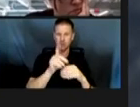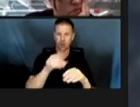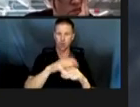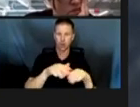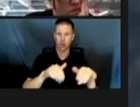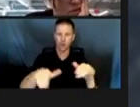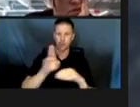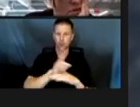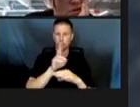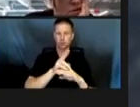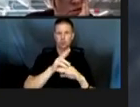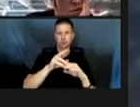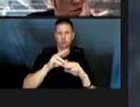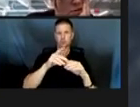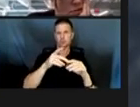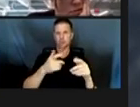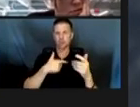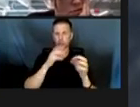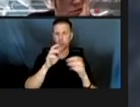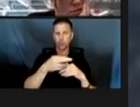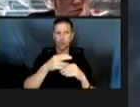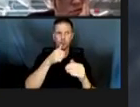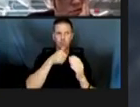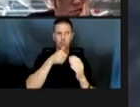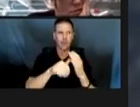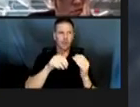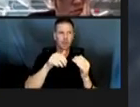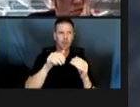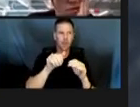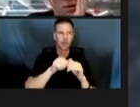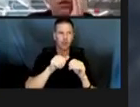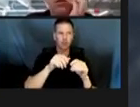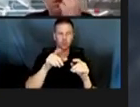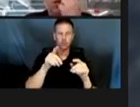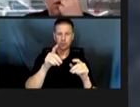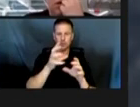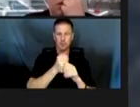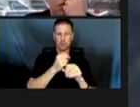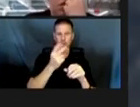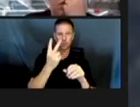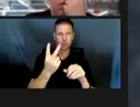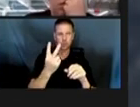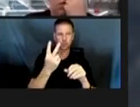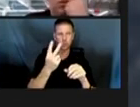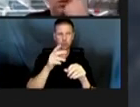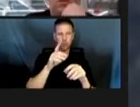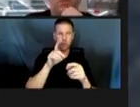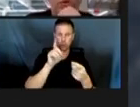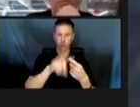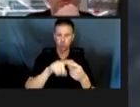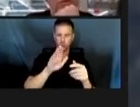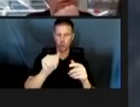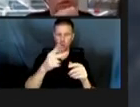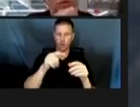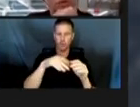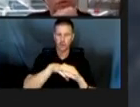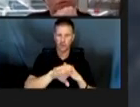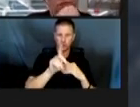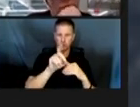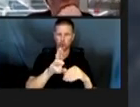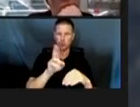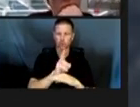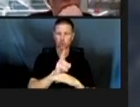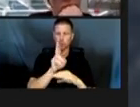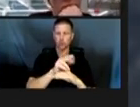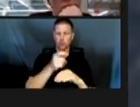areas, the community room, the mail-in area, get to their apartment, enter the door, use the